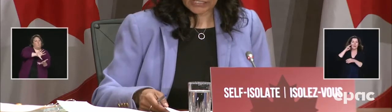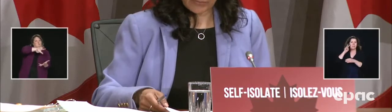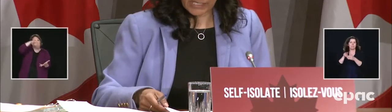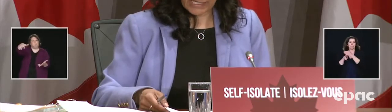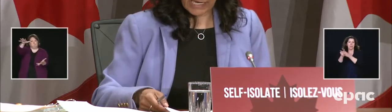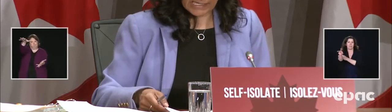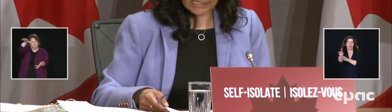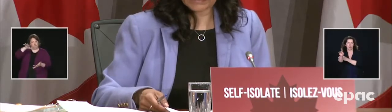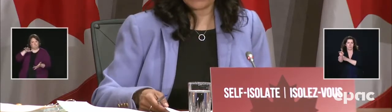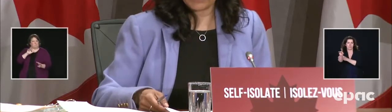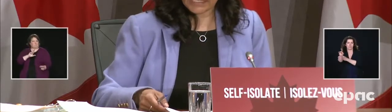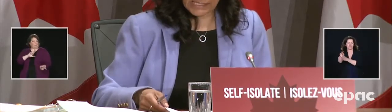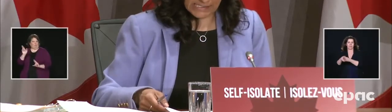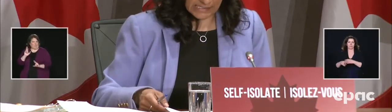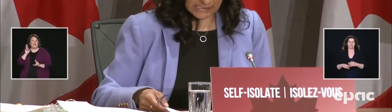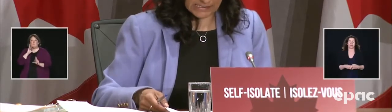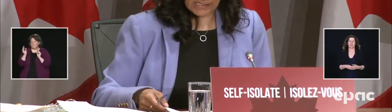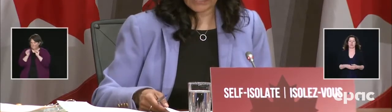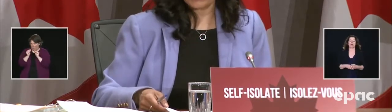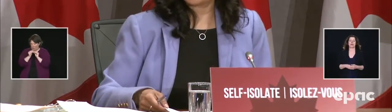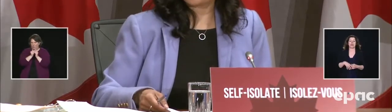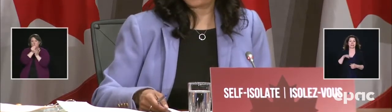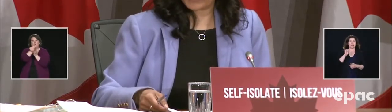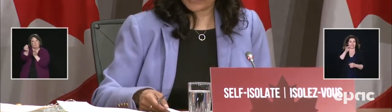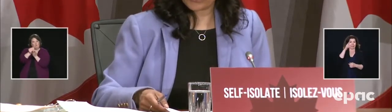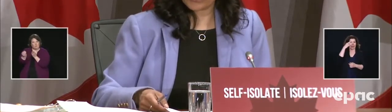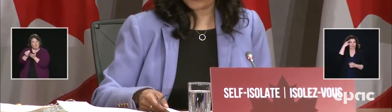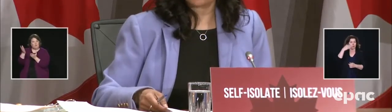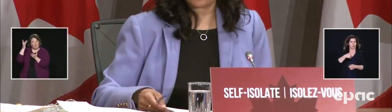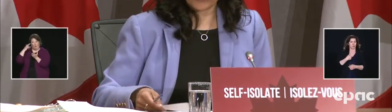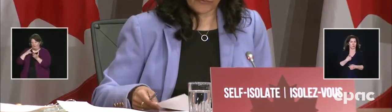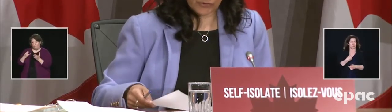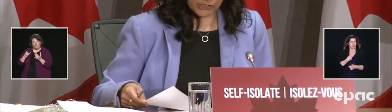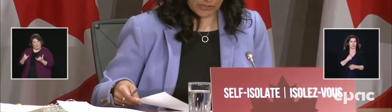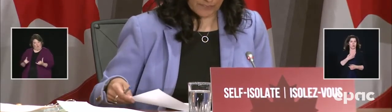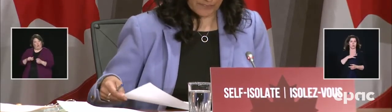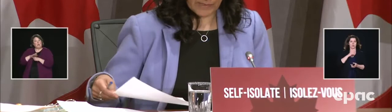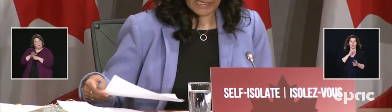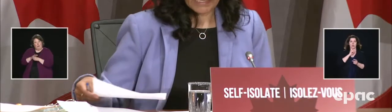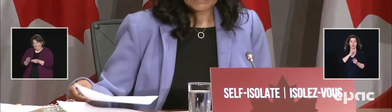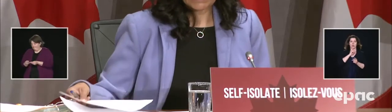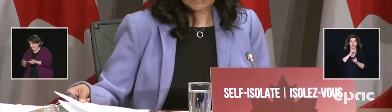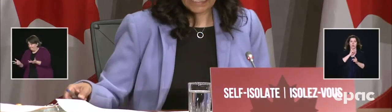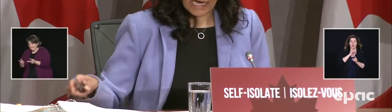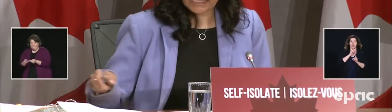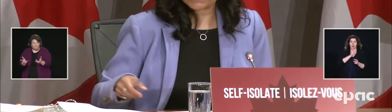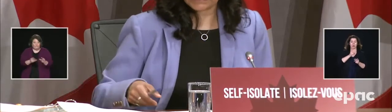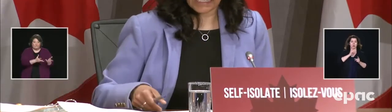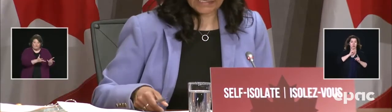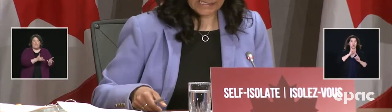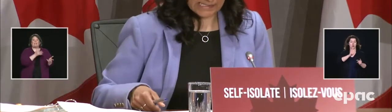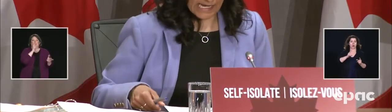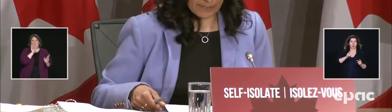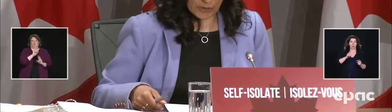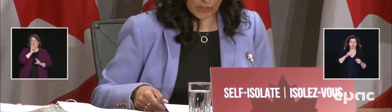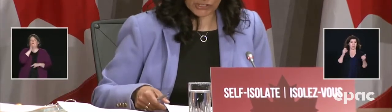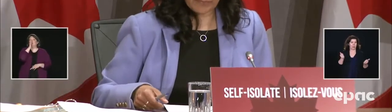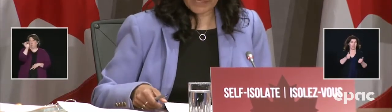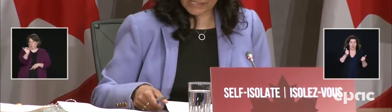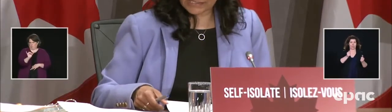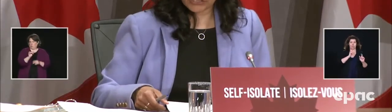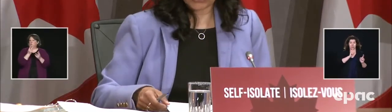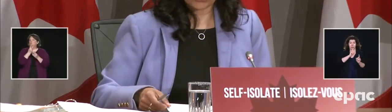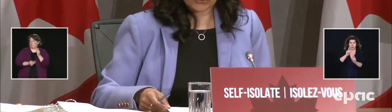procurements to meet Canada's immediate needs and to prepare for the future. C'est grâce à cette